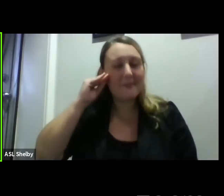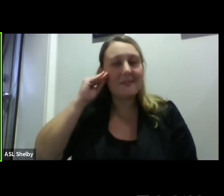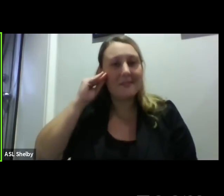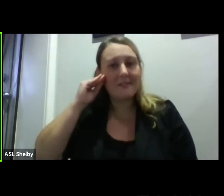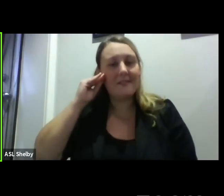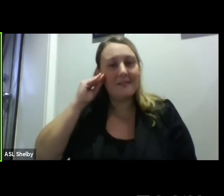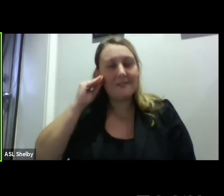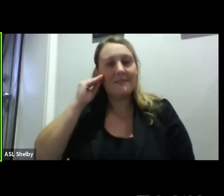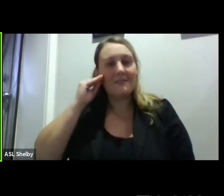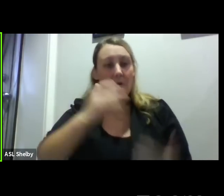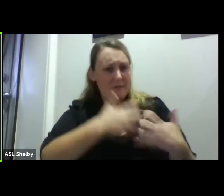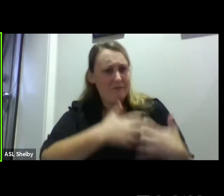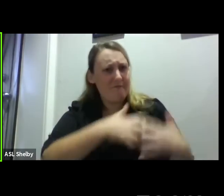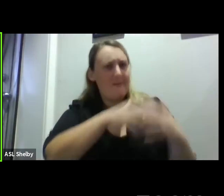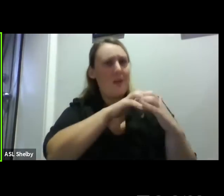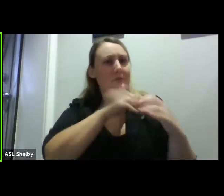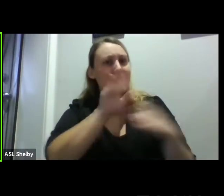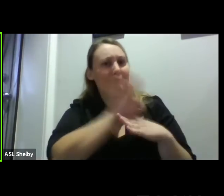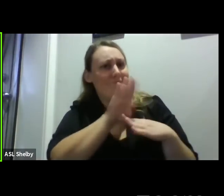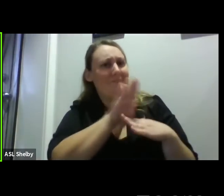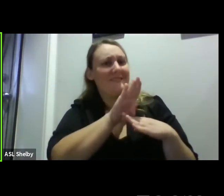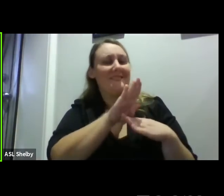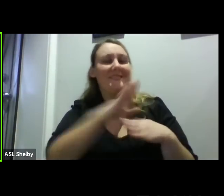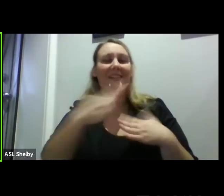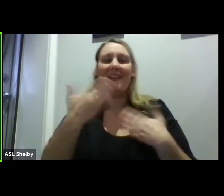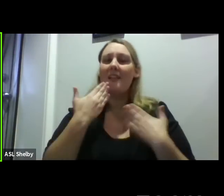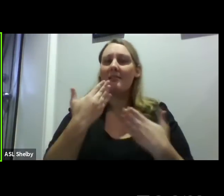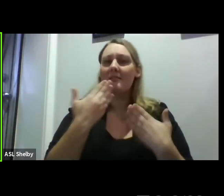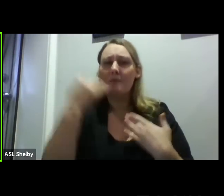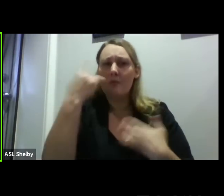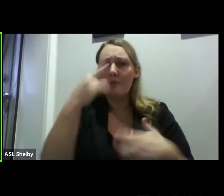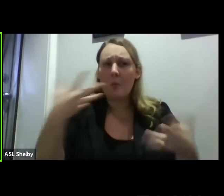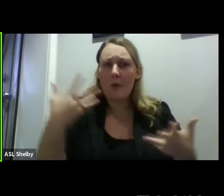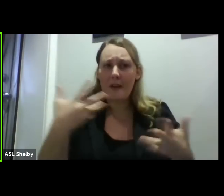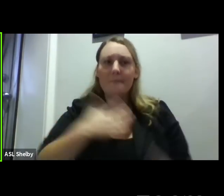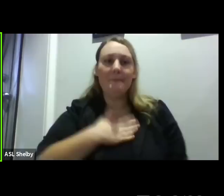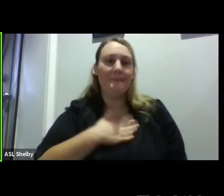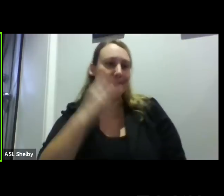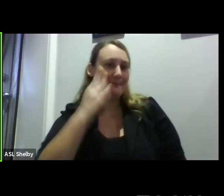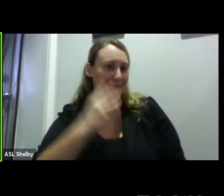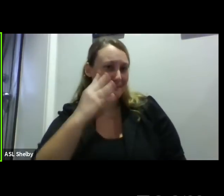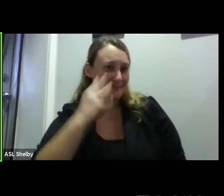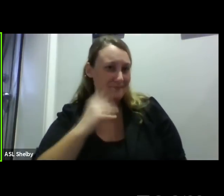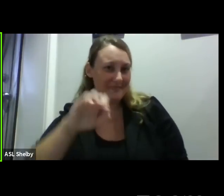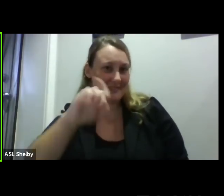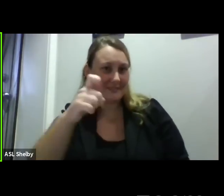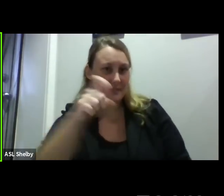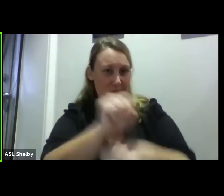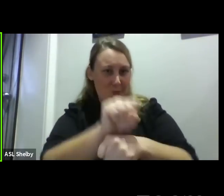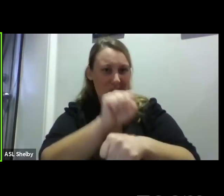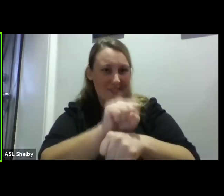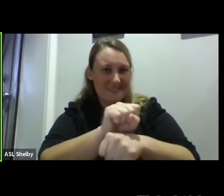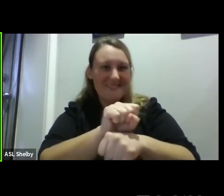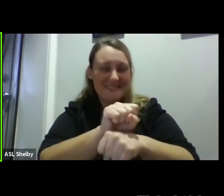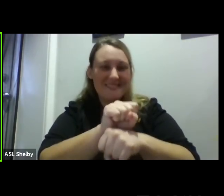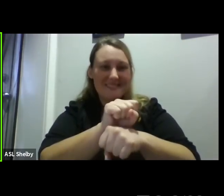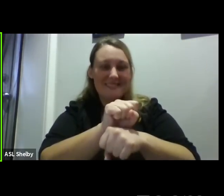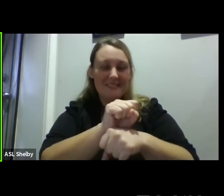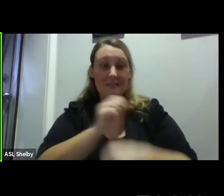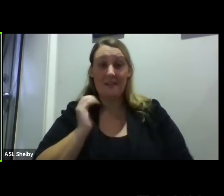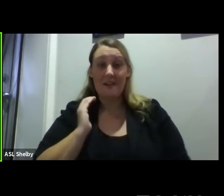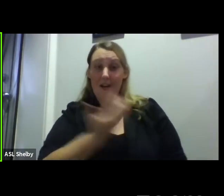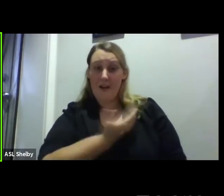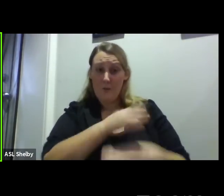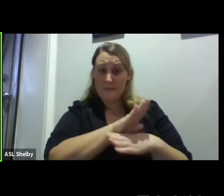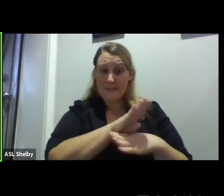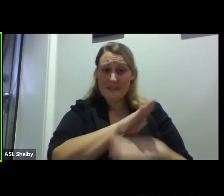to me being a sex worker, because our organization, fortunately for us, is founded through sex work.